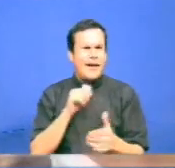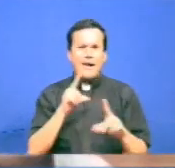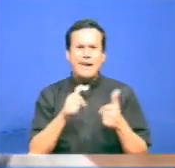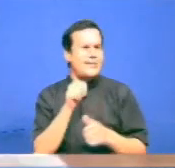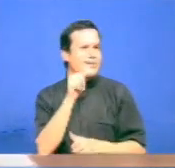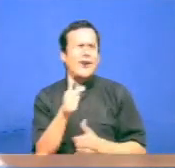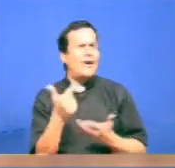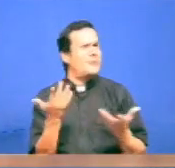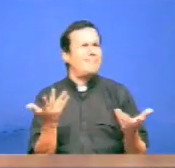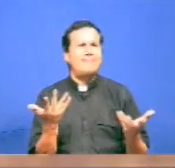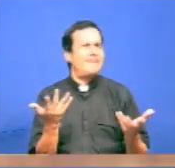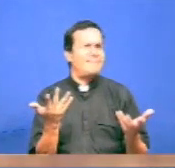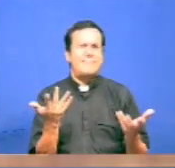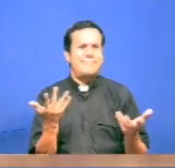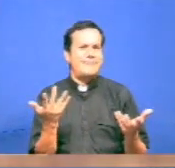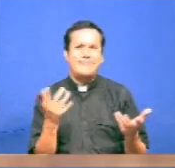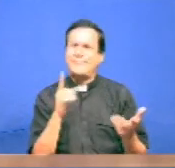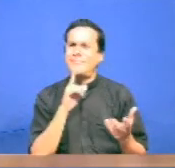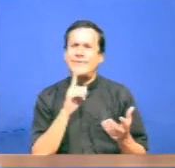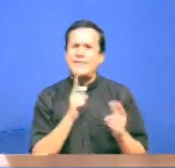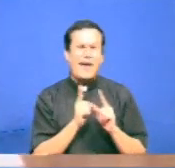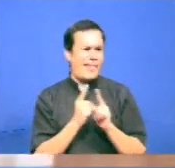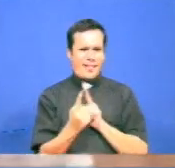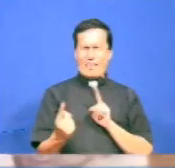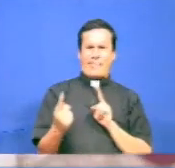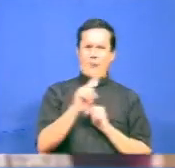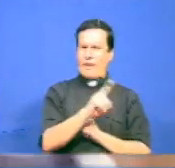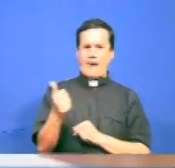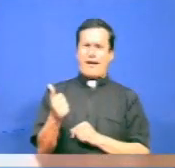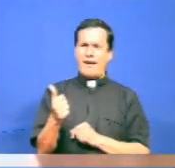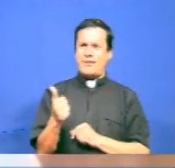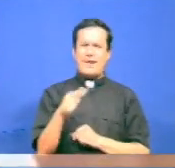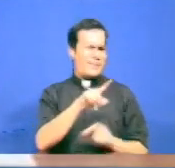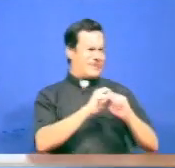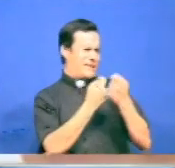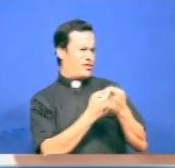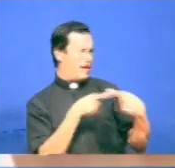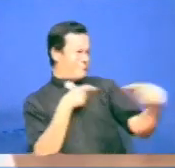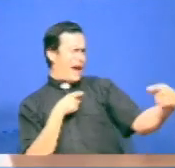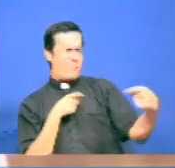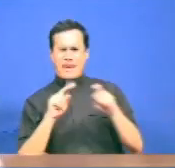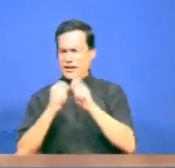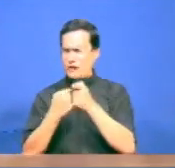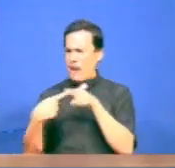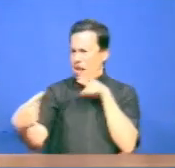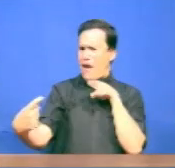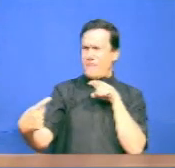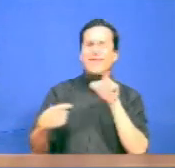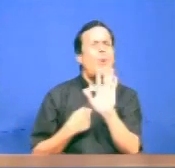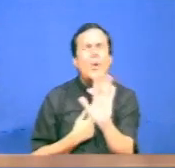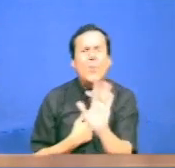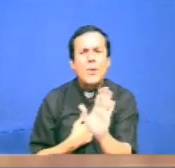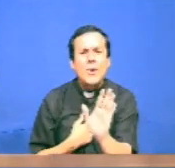begin to segregate each other and say, this one is this tribe, this one is the other. It reminds us